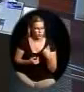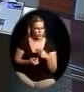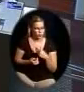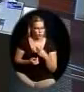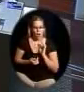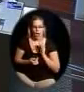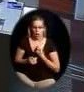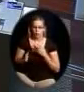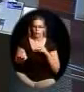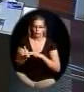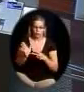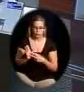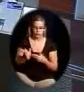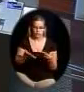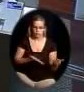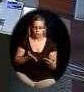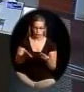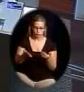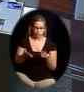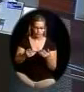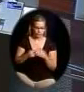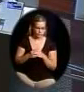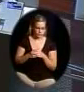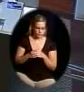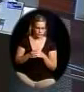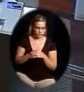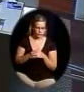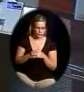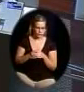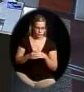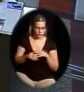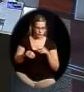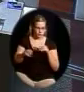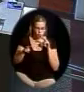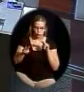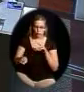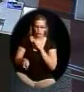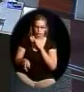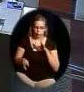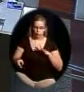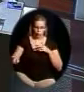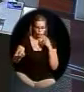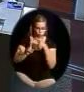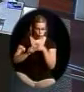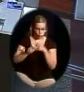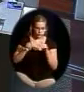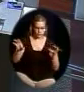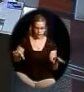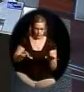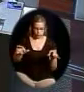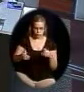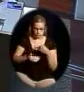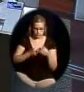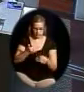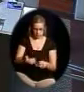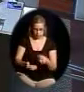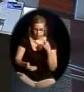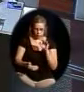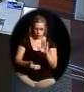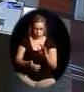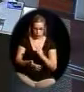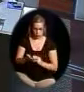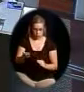purpose would be to look at board processes, look at your board goals and action steps for your part of the strategic